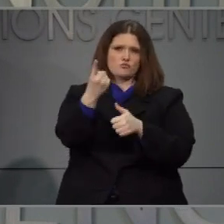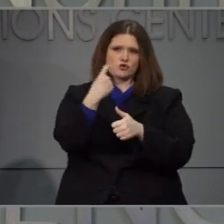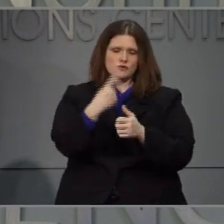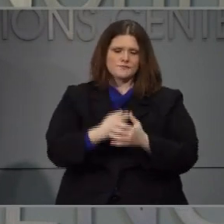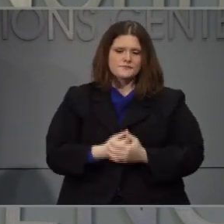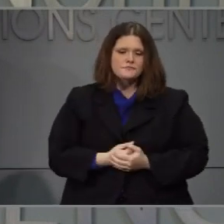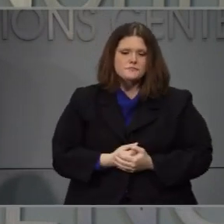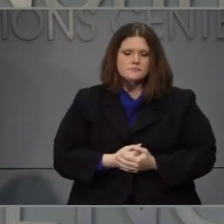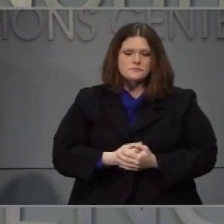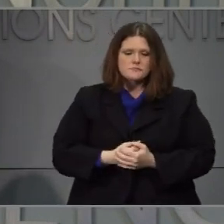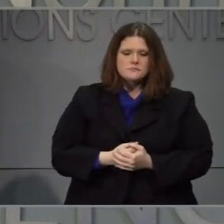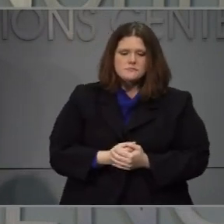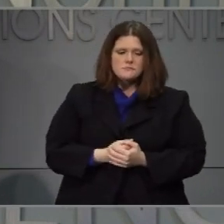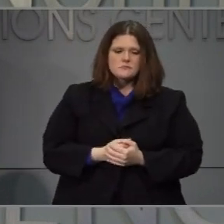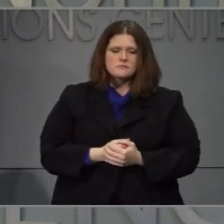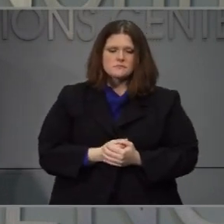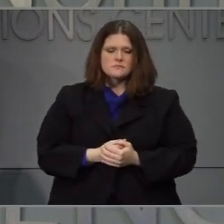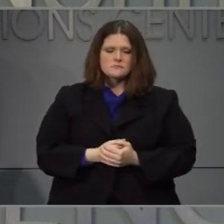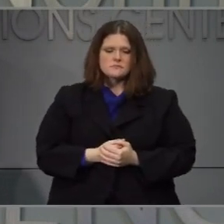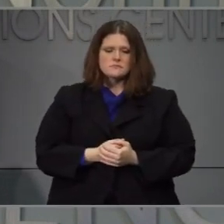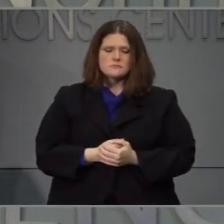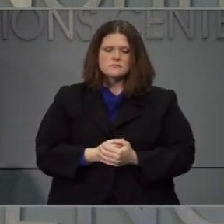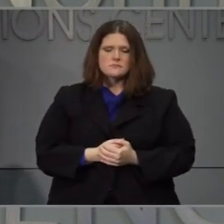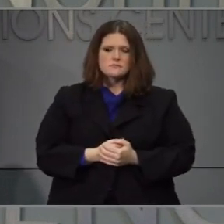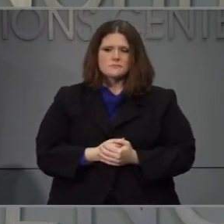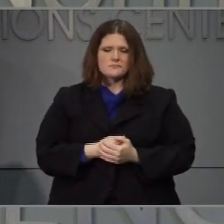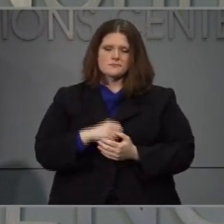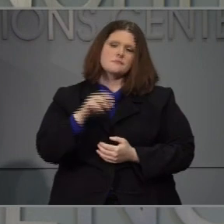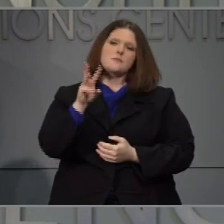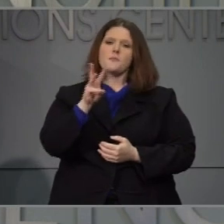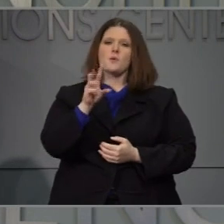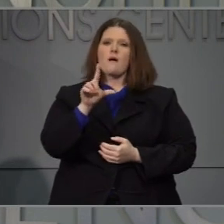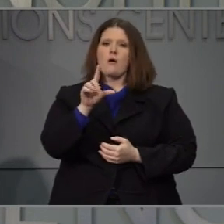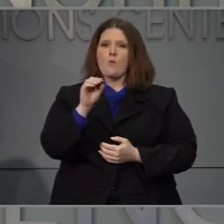Our first question will be Justin Hinton, WLOS.